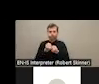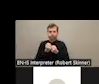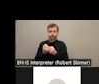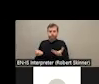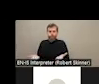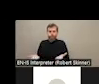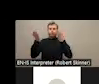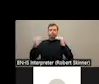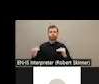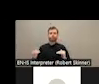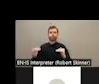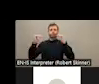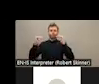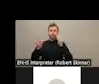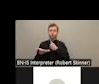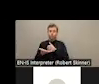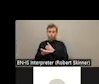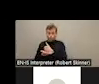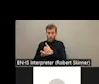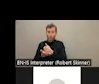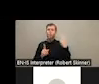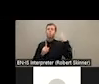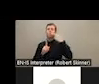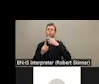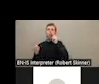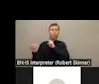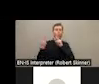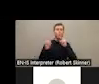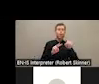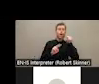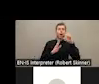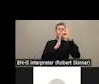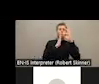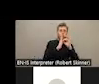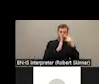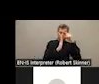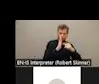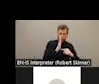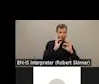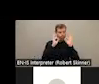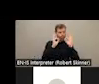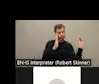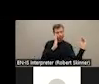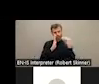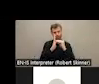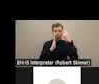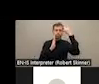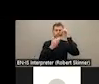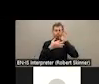for social development to be sustainable and inclusive for all people of all ages and